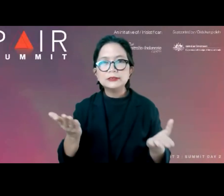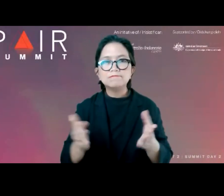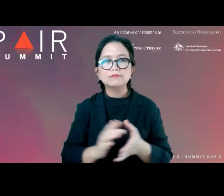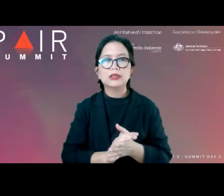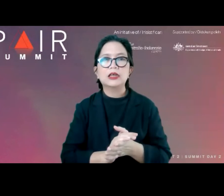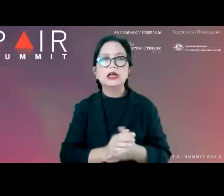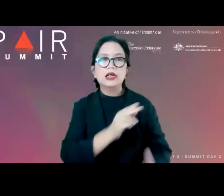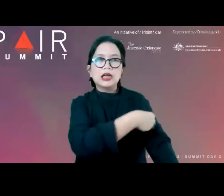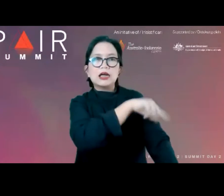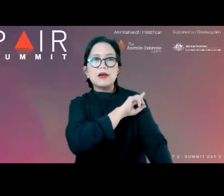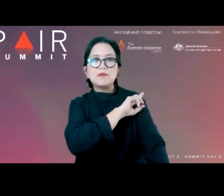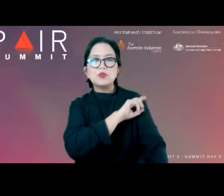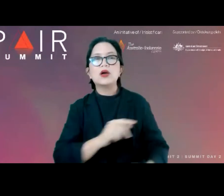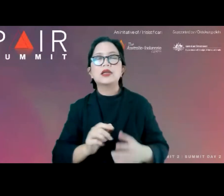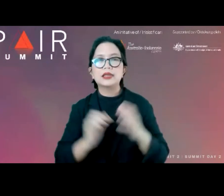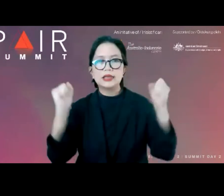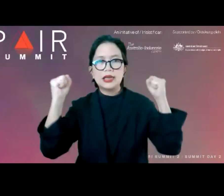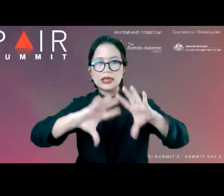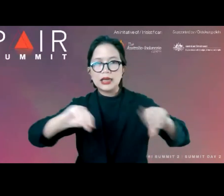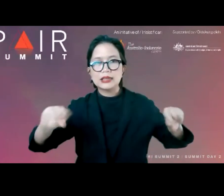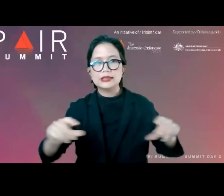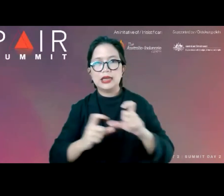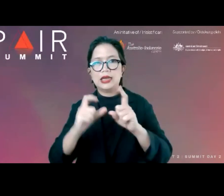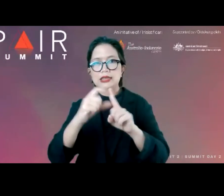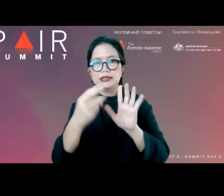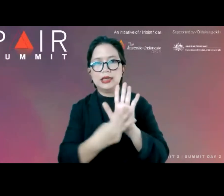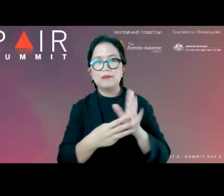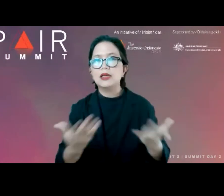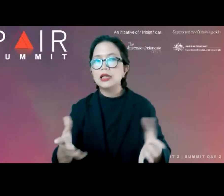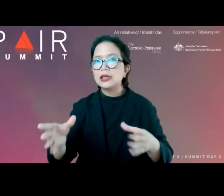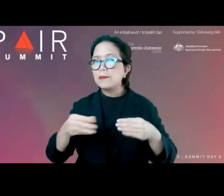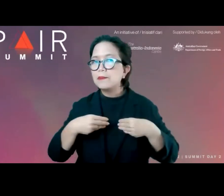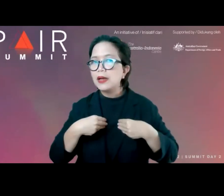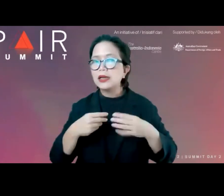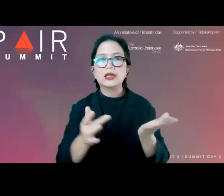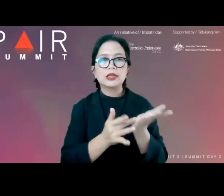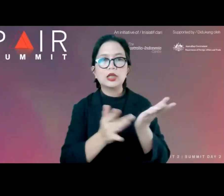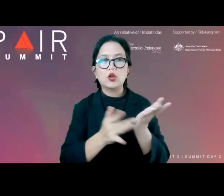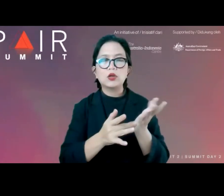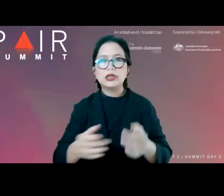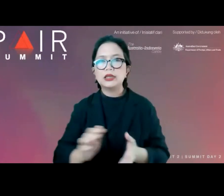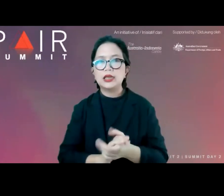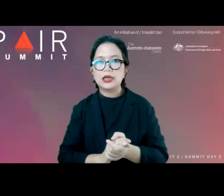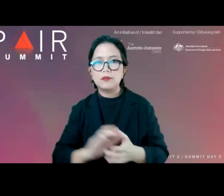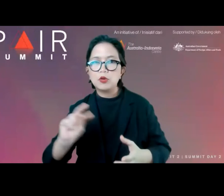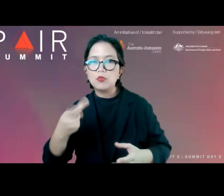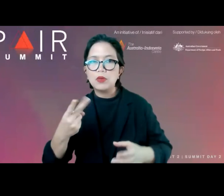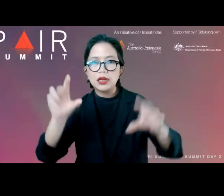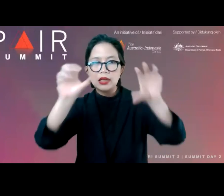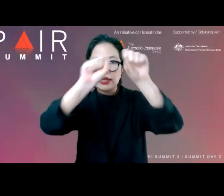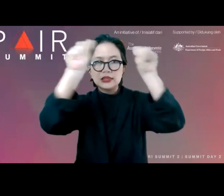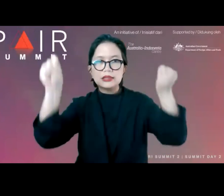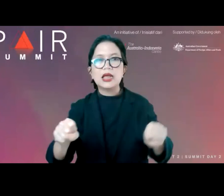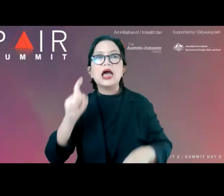lots with technology, we can invest more in systems and so on, but there has to be the human capacity. And I